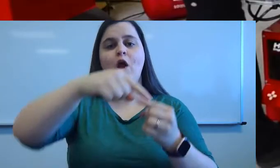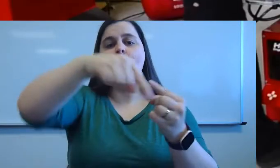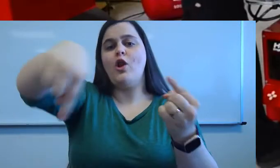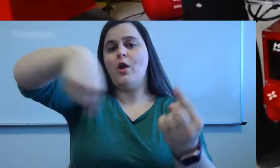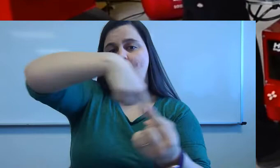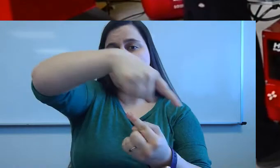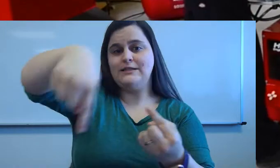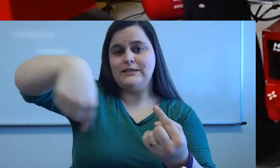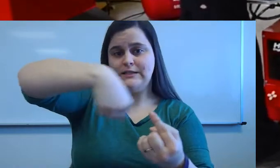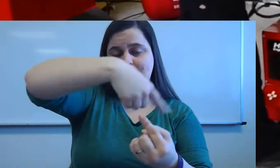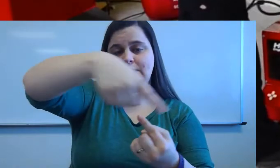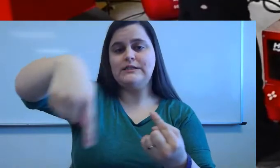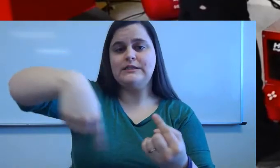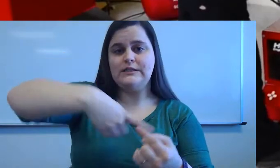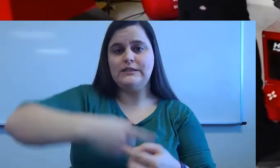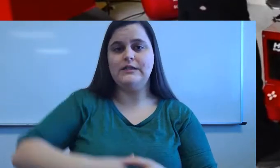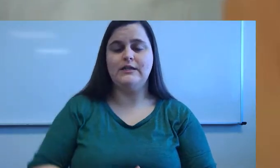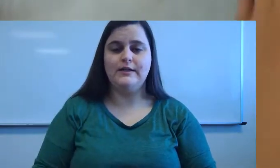and go clockwise again.